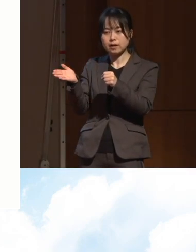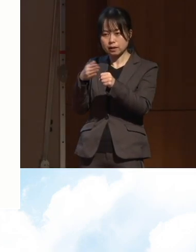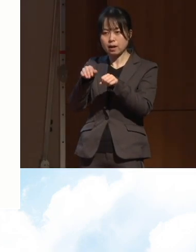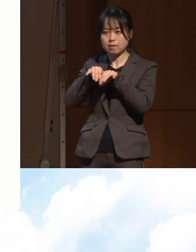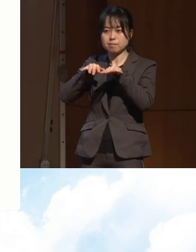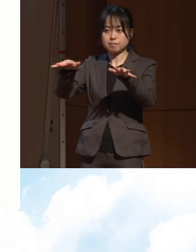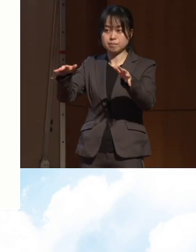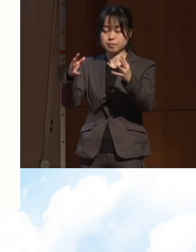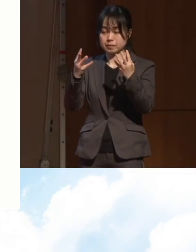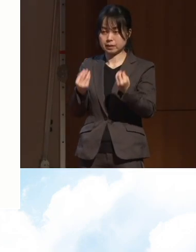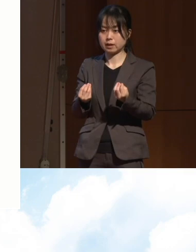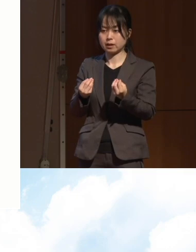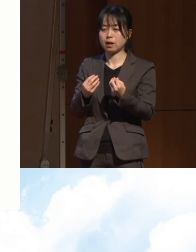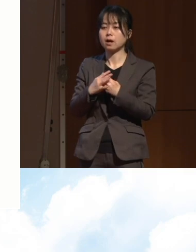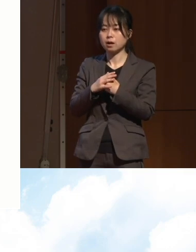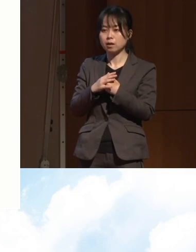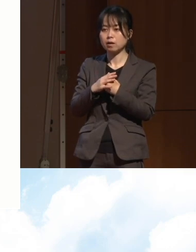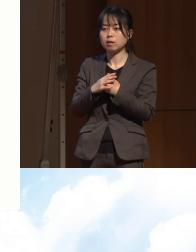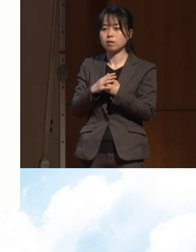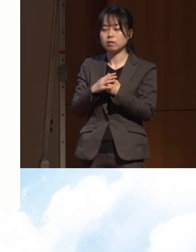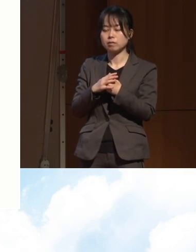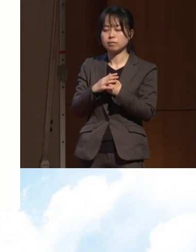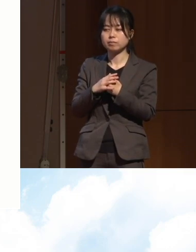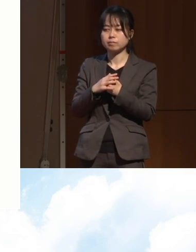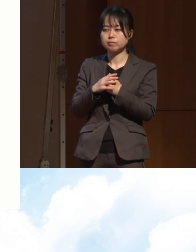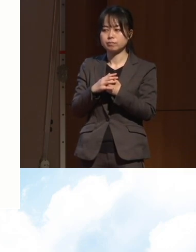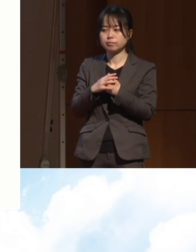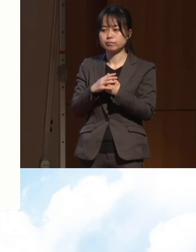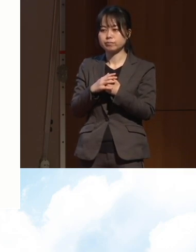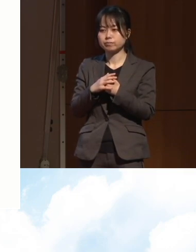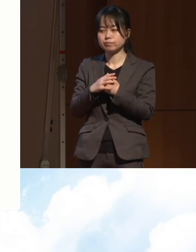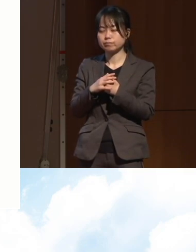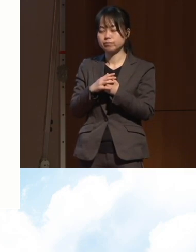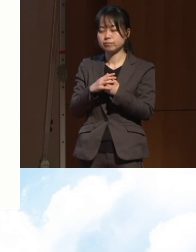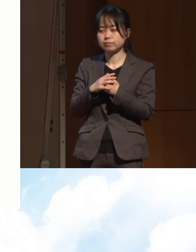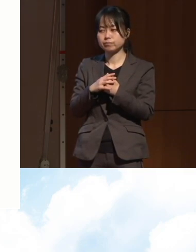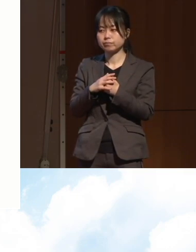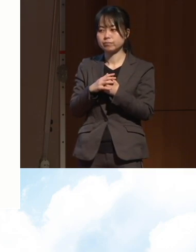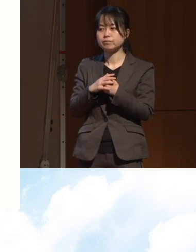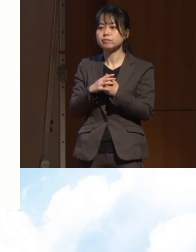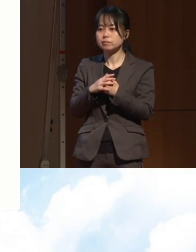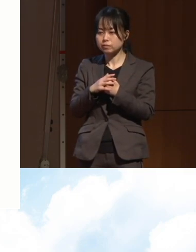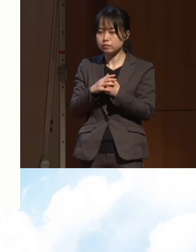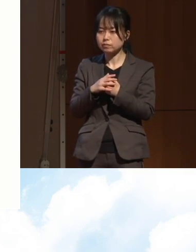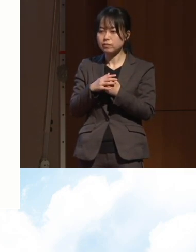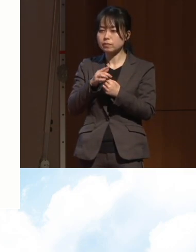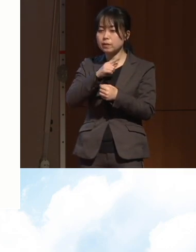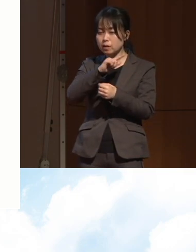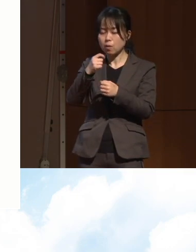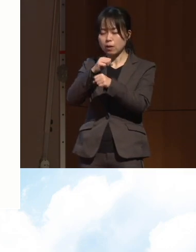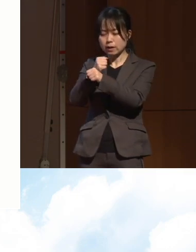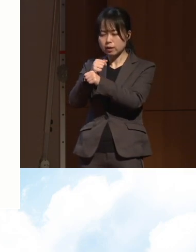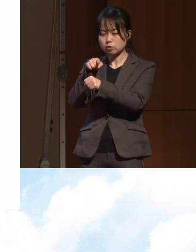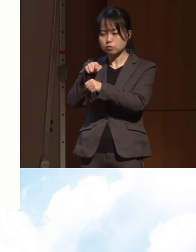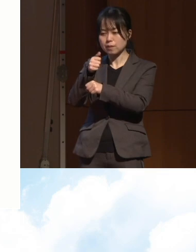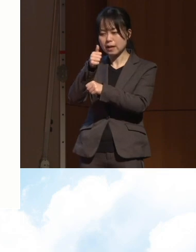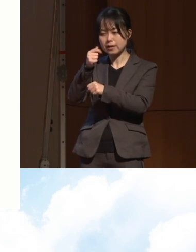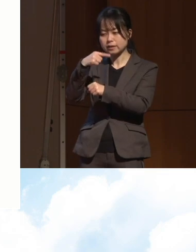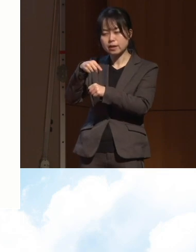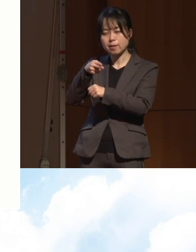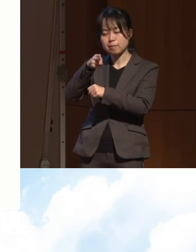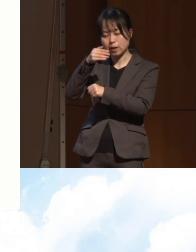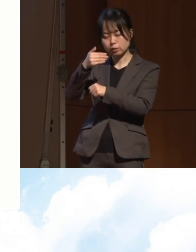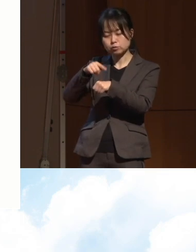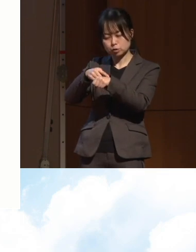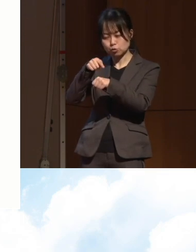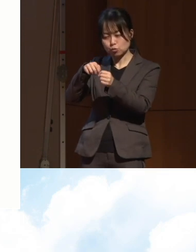interesting was that for all of those studies using protein, they were able to generate high